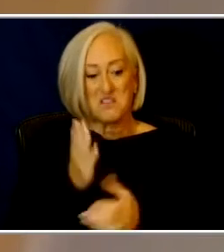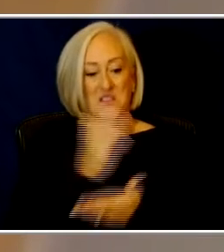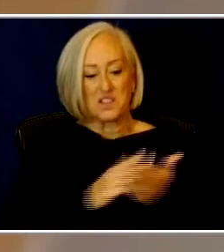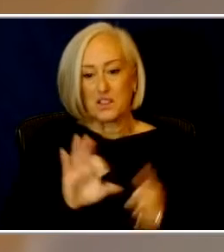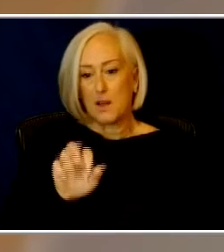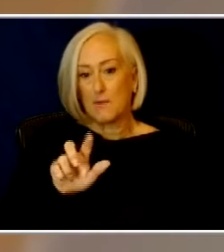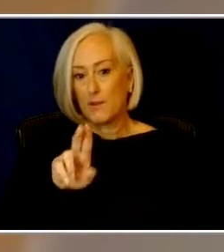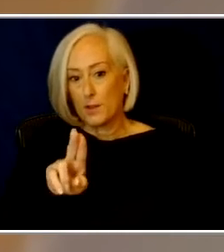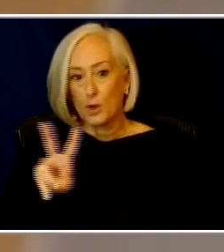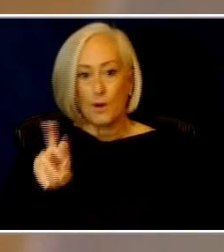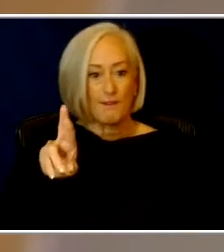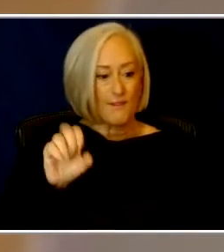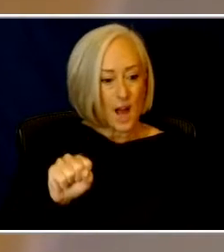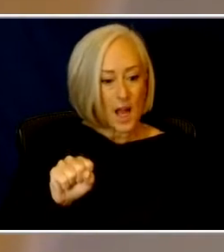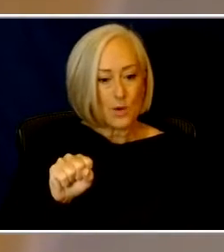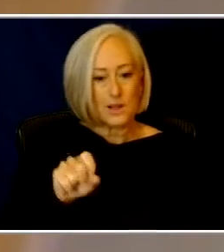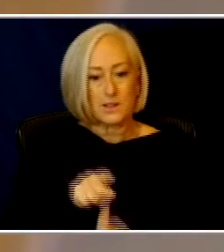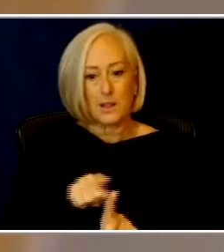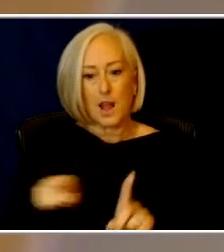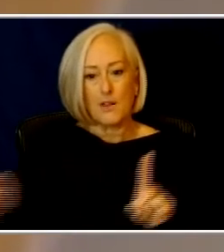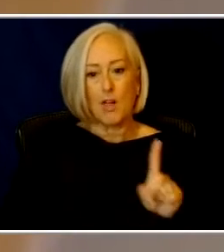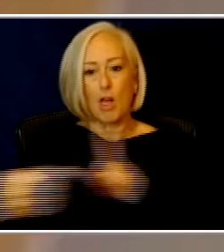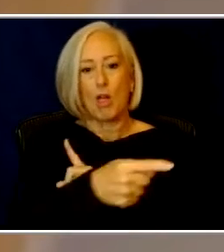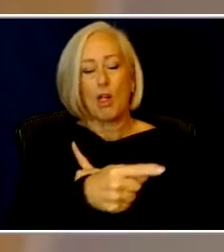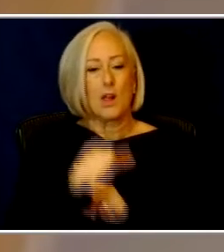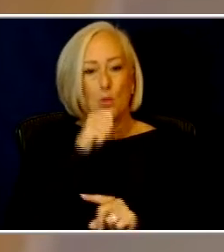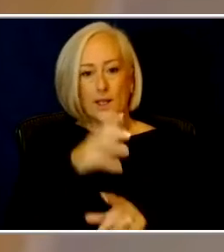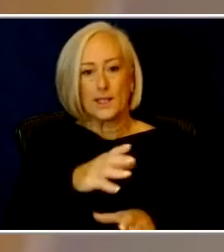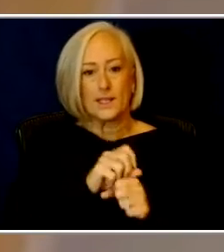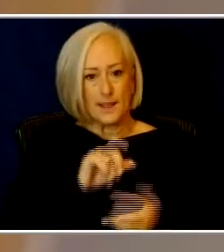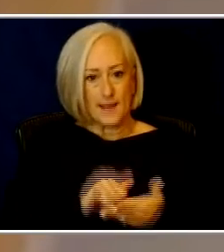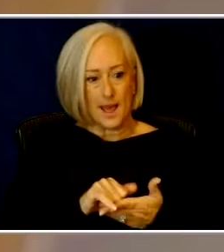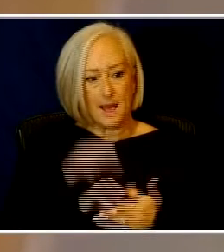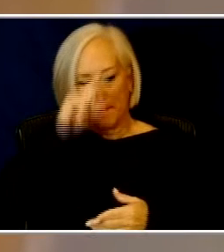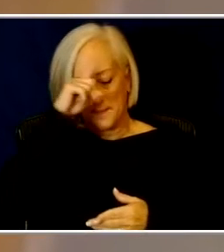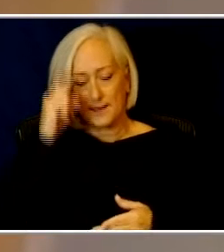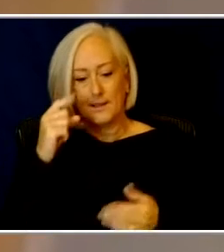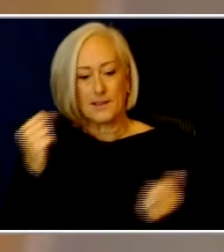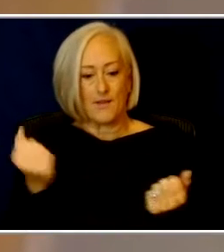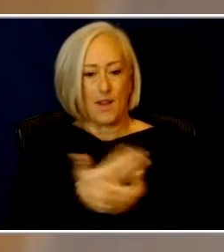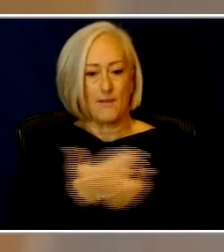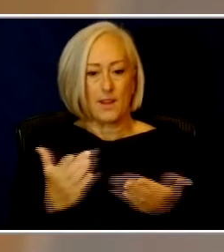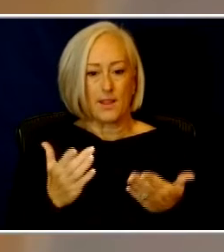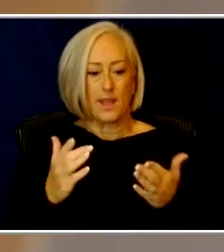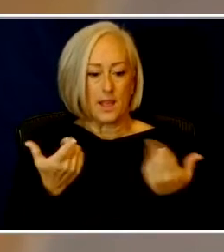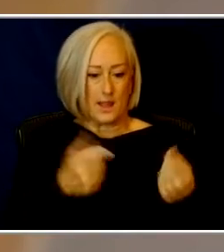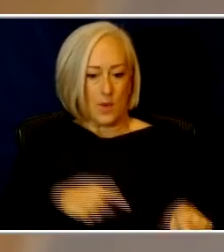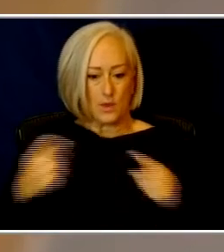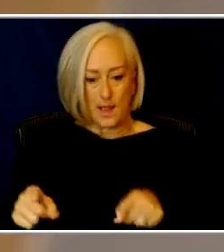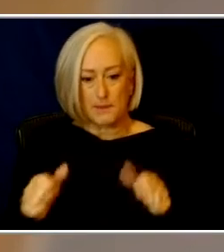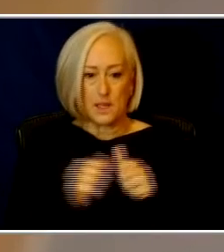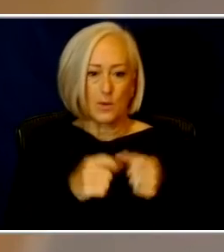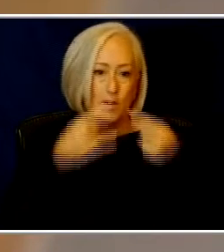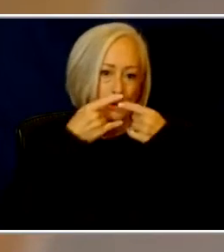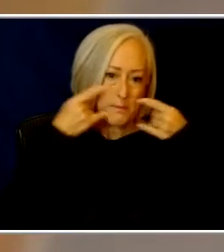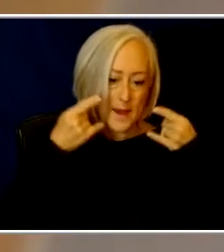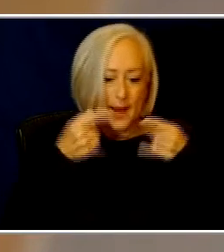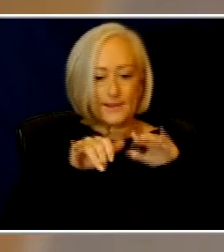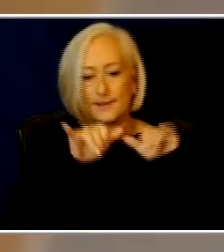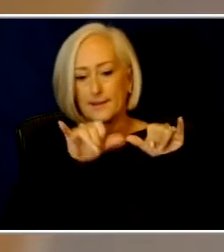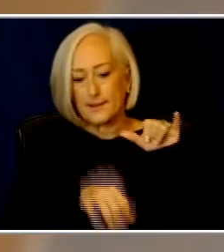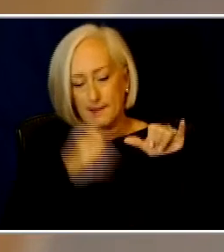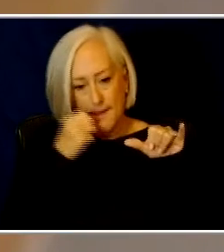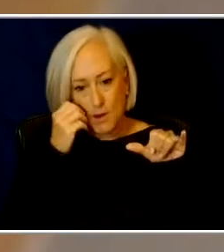because of the mitigation things that we were doing, I think this year we may see a resurgence, and